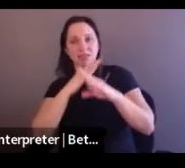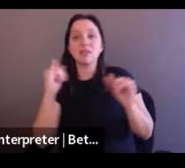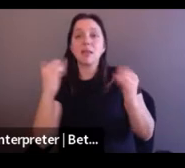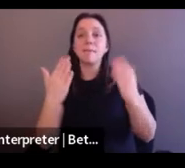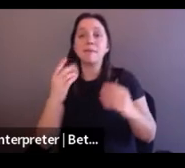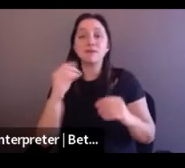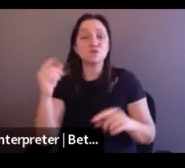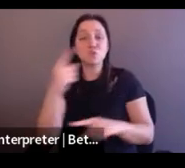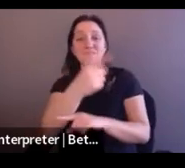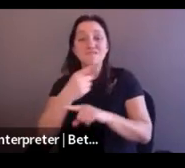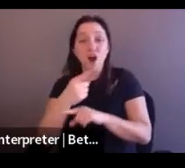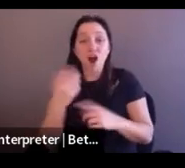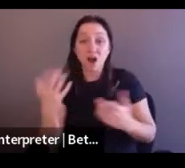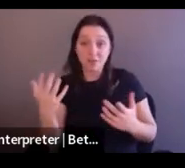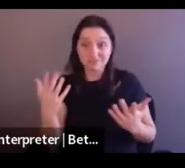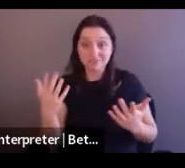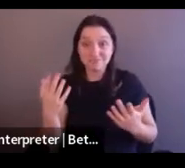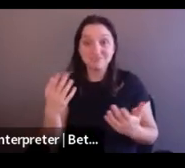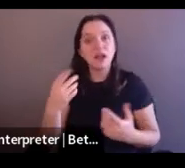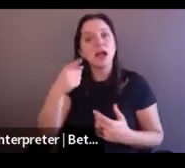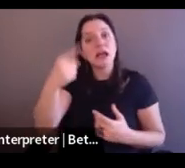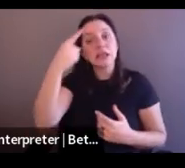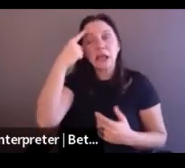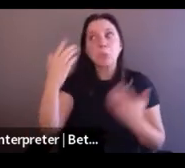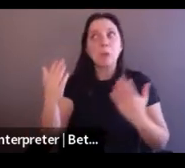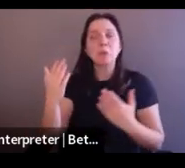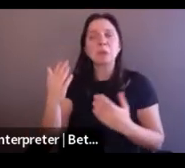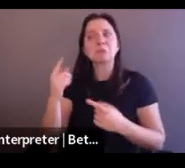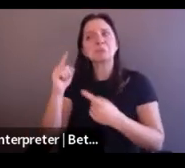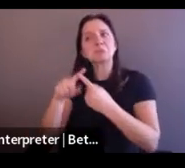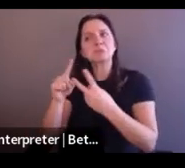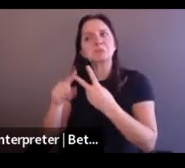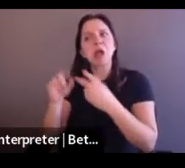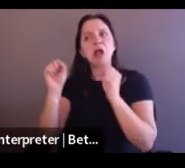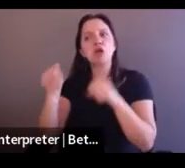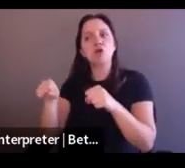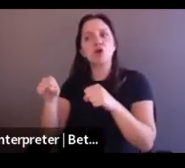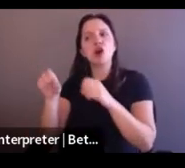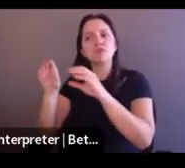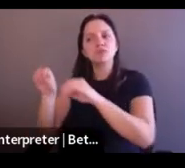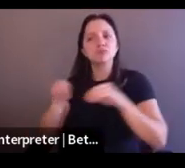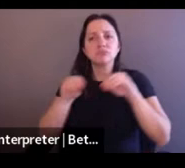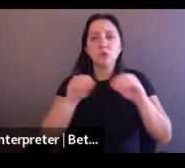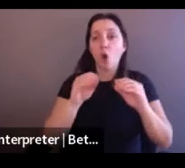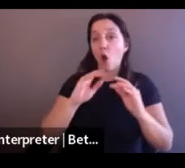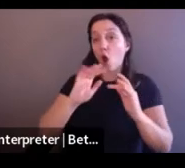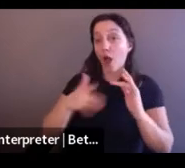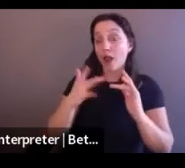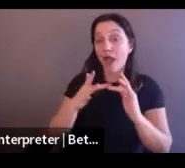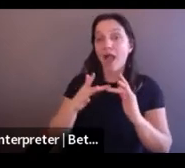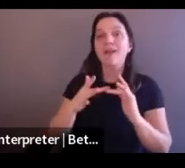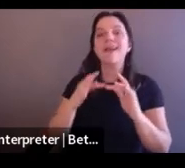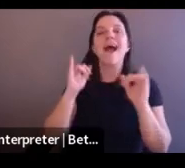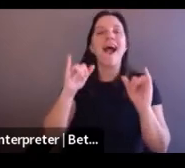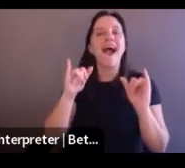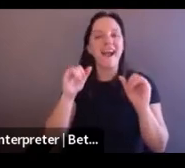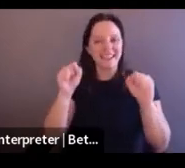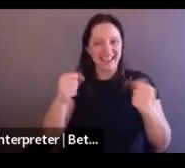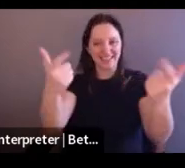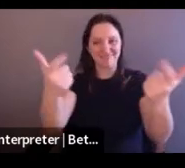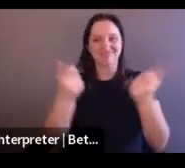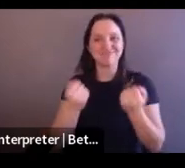be met virtually? Is that possible? And might you be able to tap into like a very specific group of volunteers if